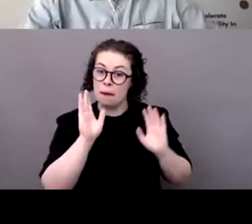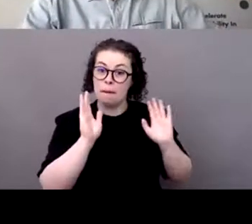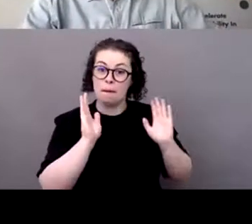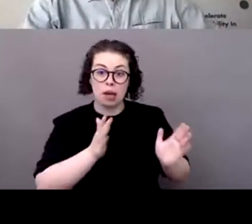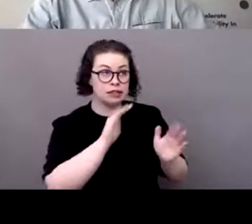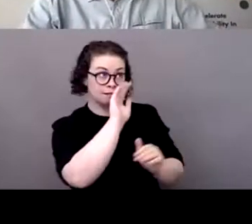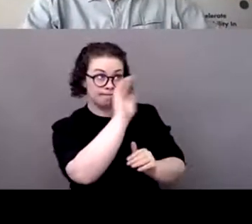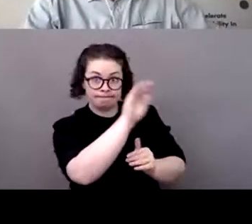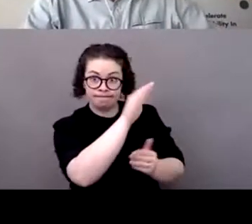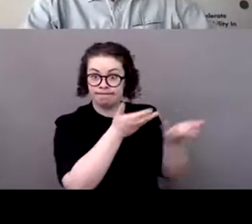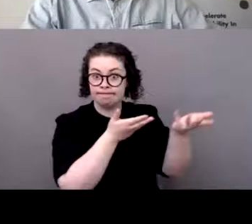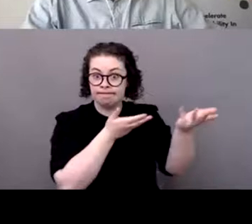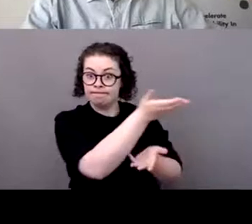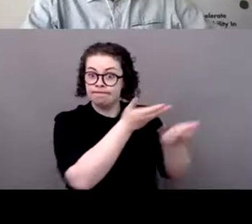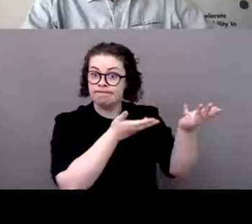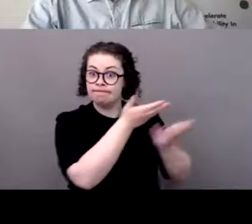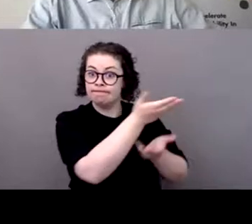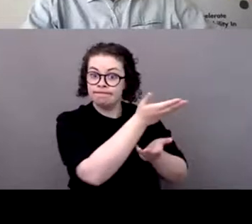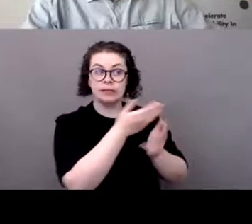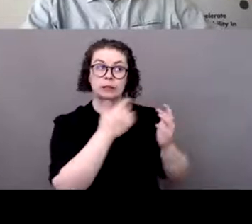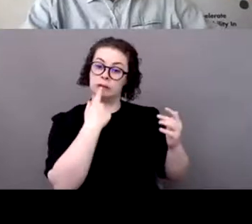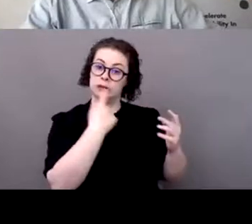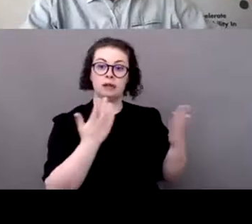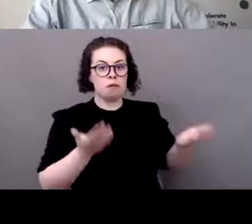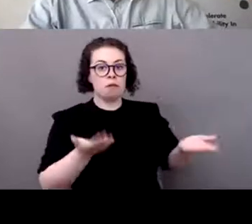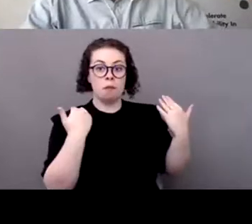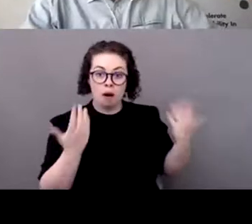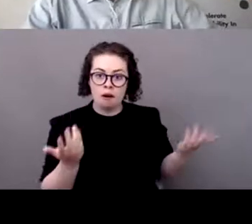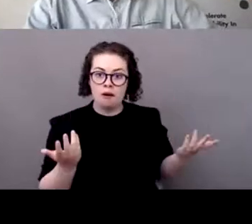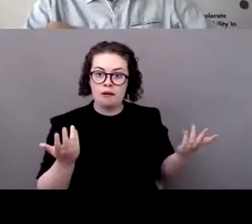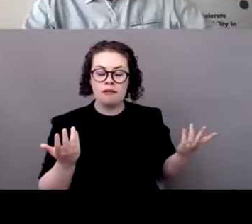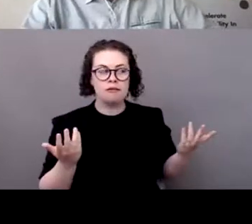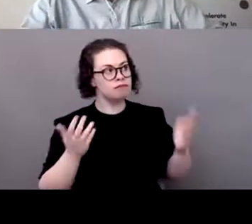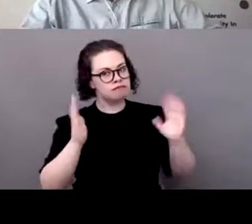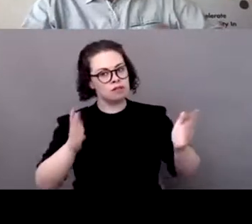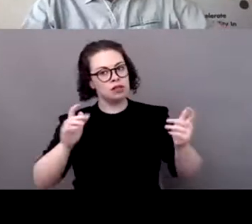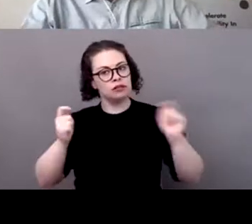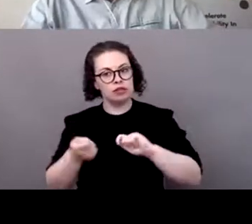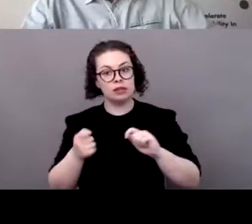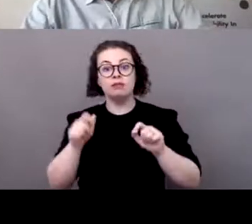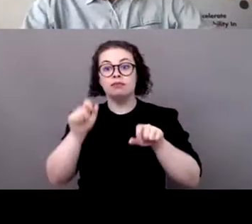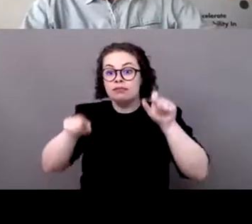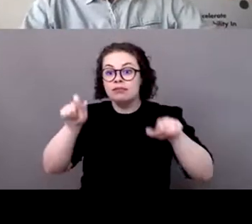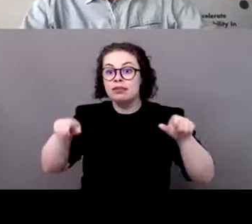play and involve people who are willing to stand up, whether it's athletes